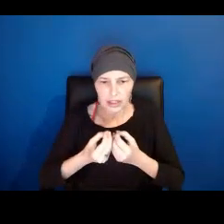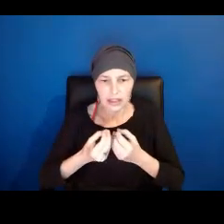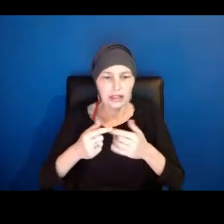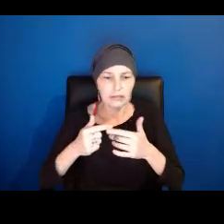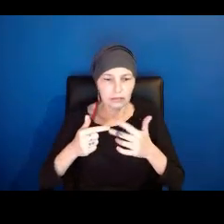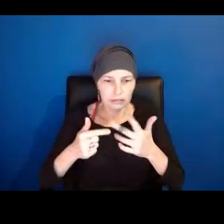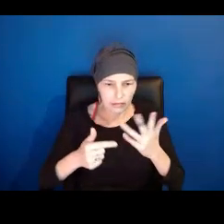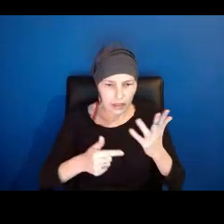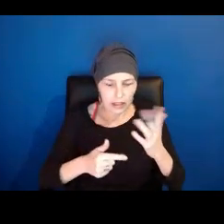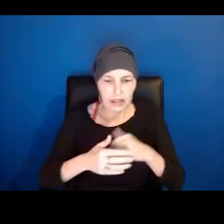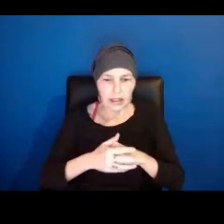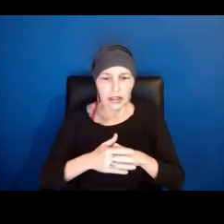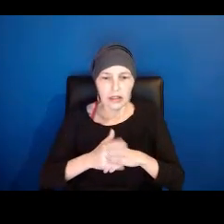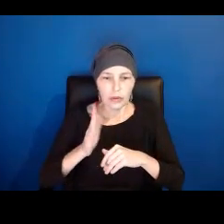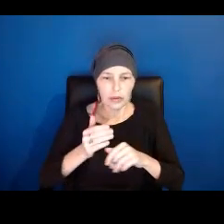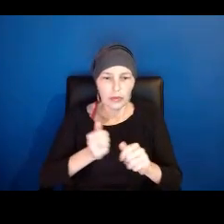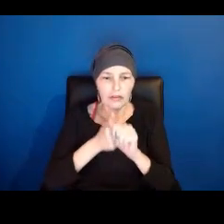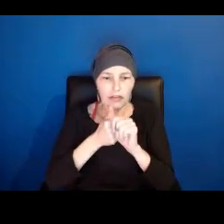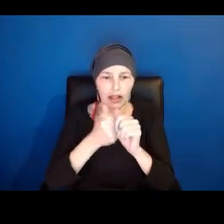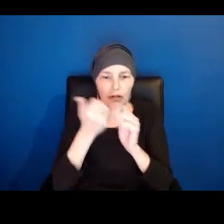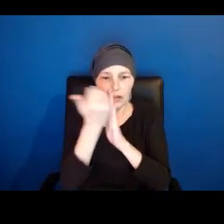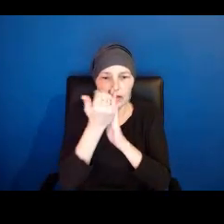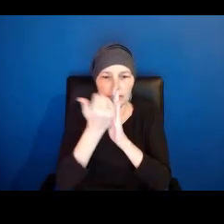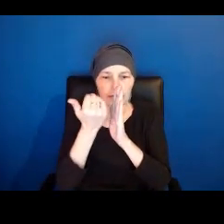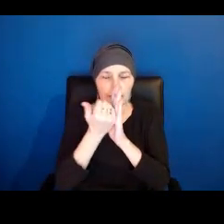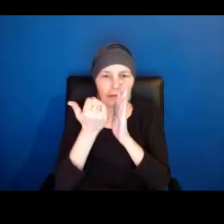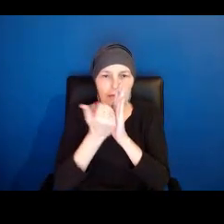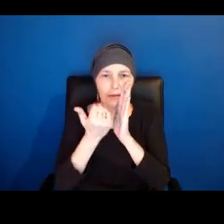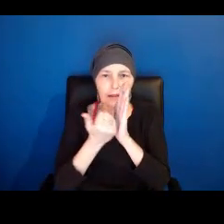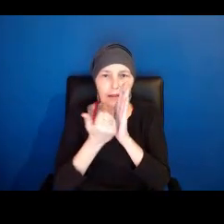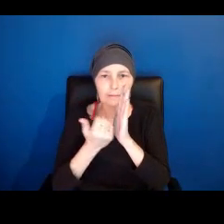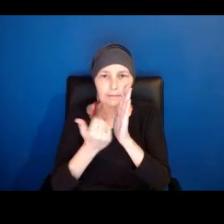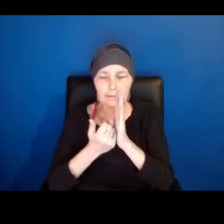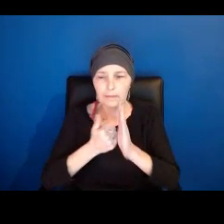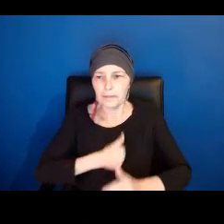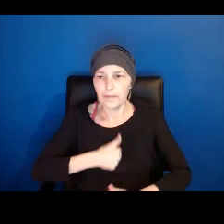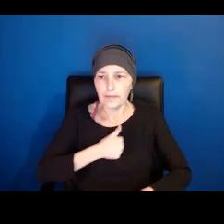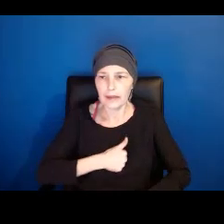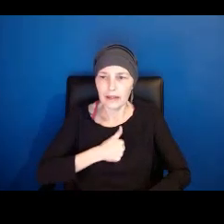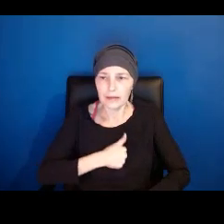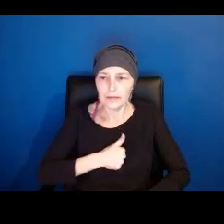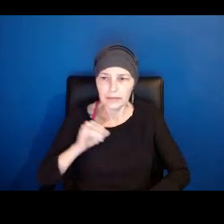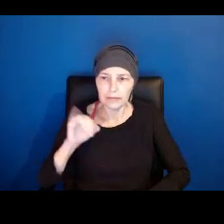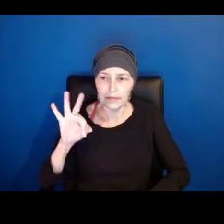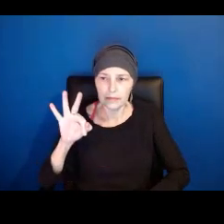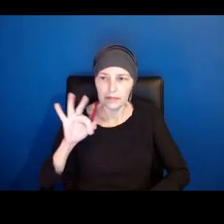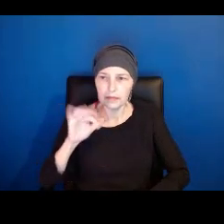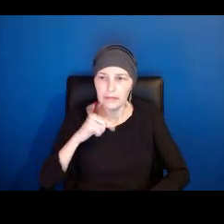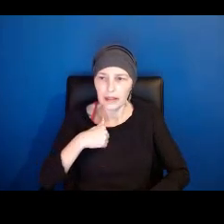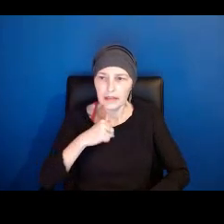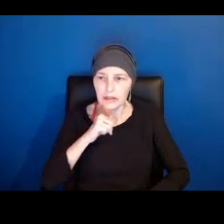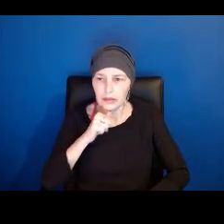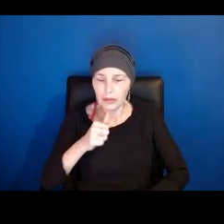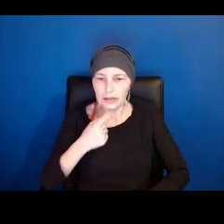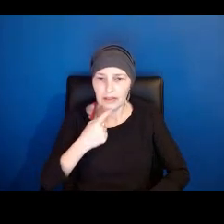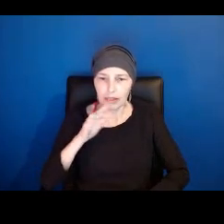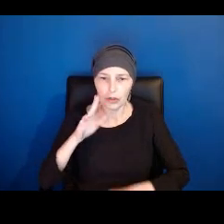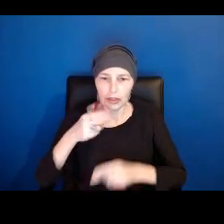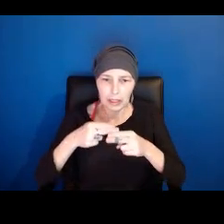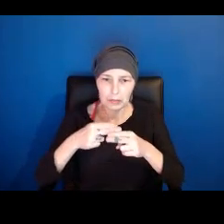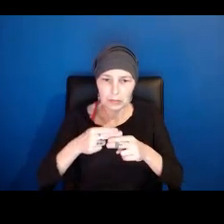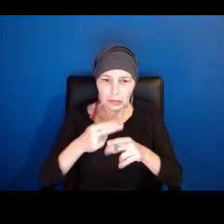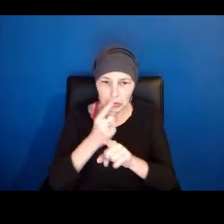we received your hands being raised. And I apologize up front if I don't correctly pronounce your name, but I'm going to